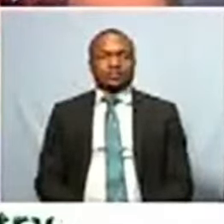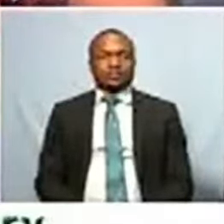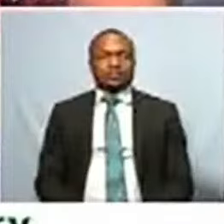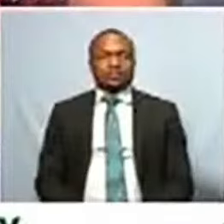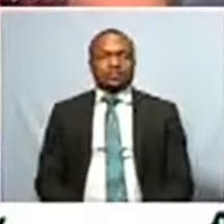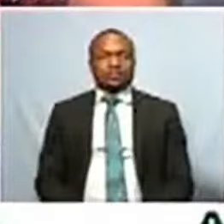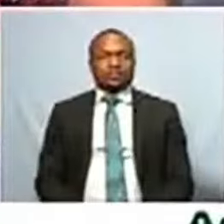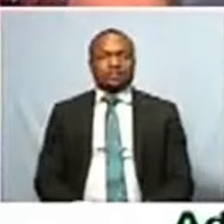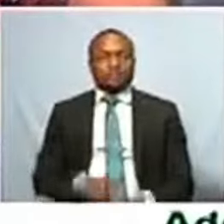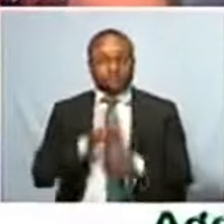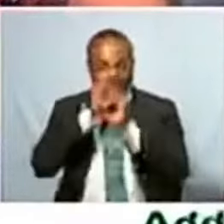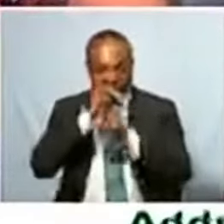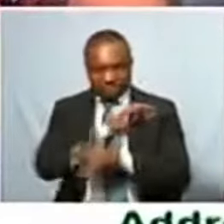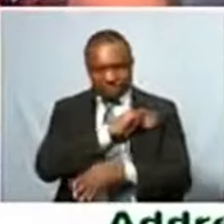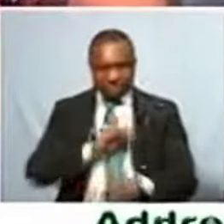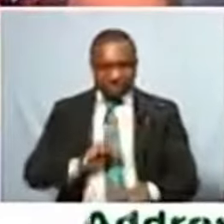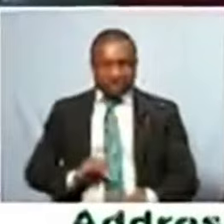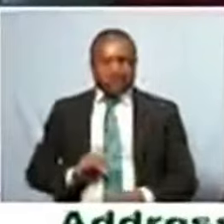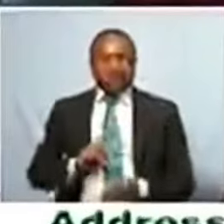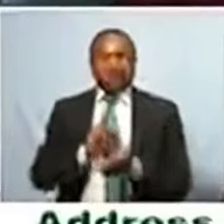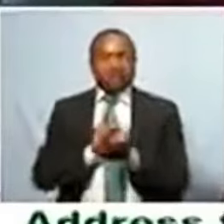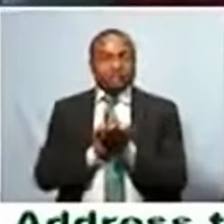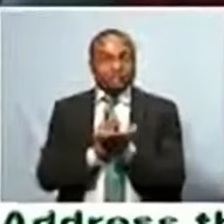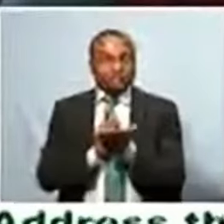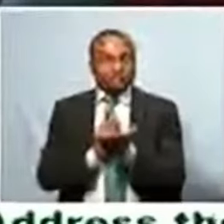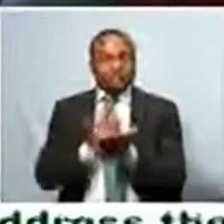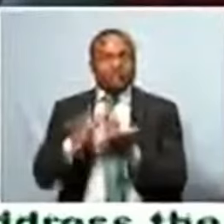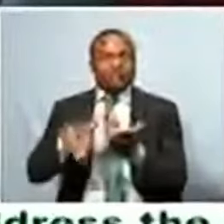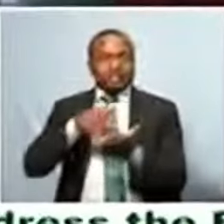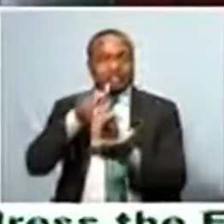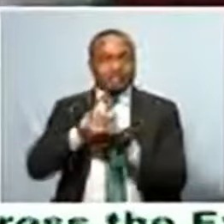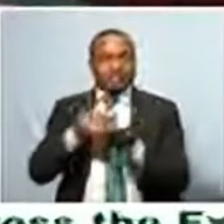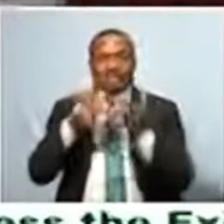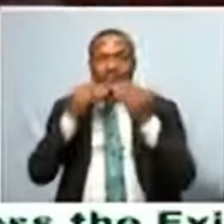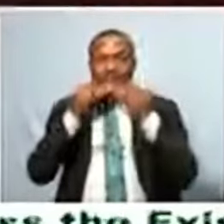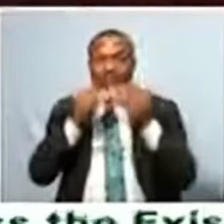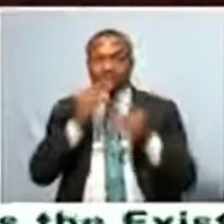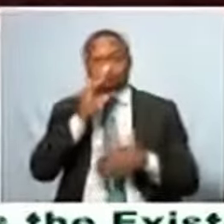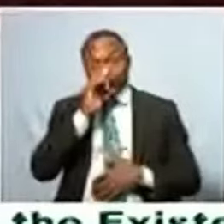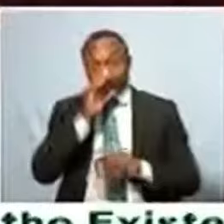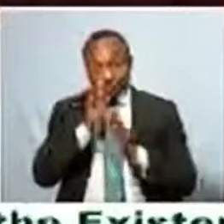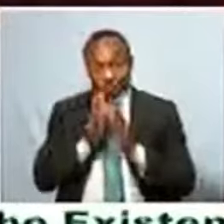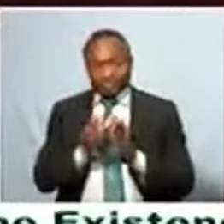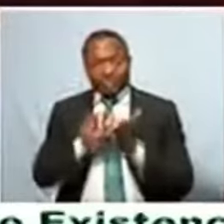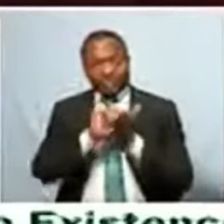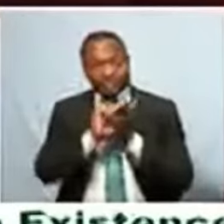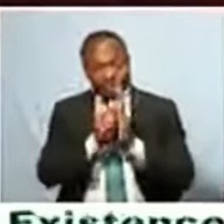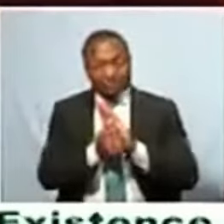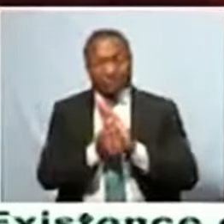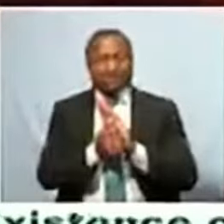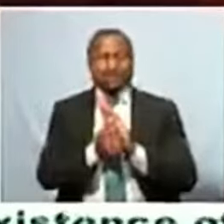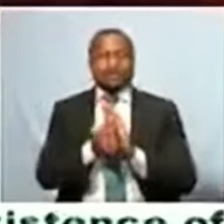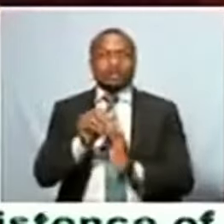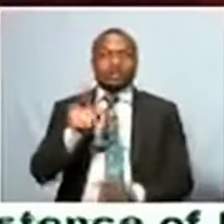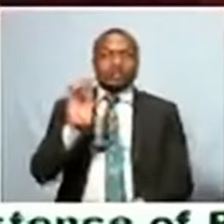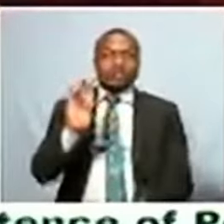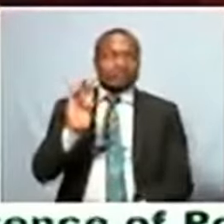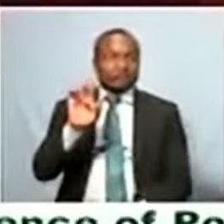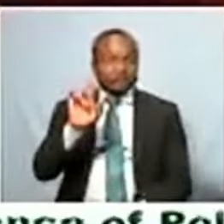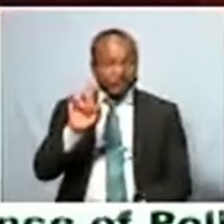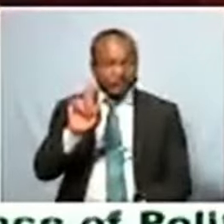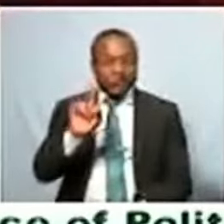The Honorable Member for Kalabo Central. Thank you, Madam Speaker. Article Order number 71,